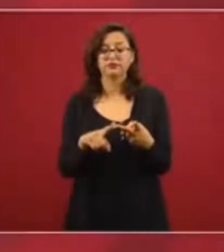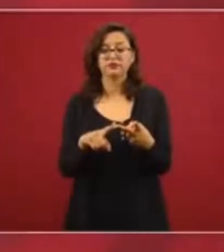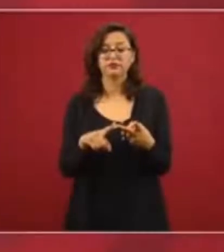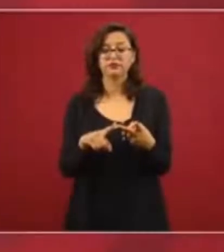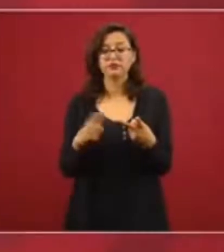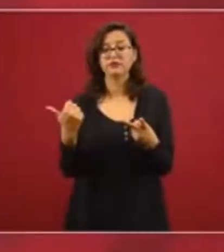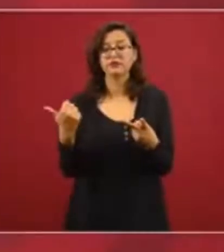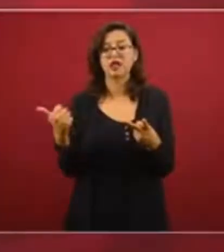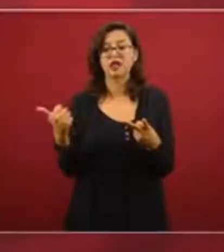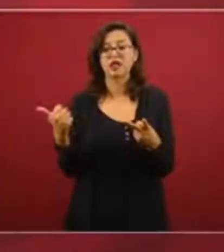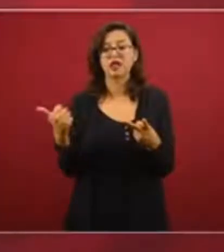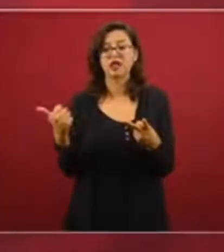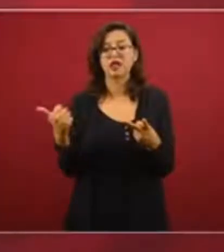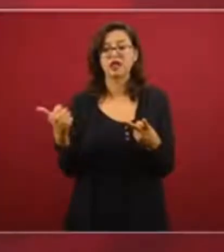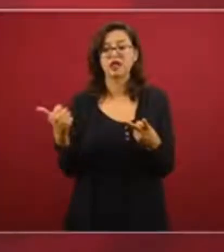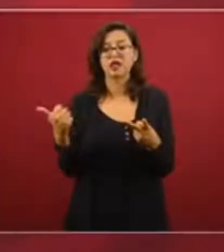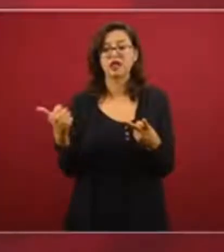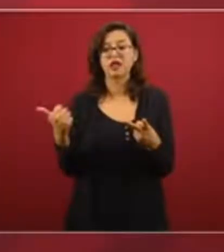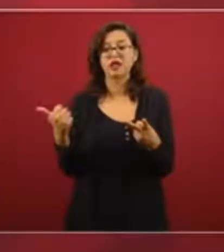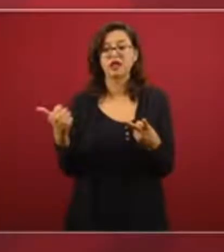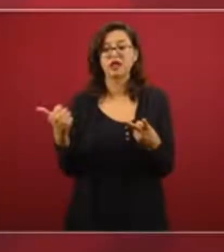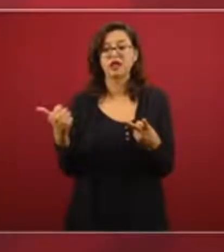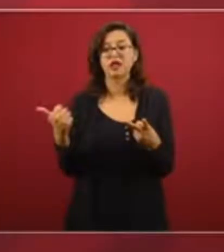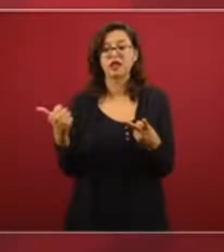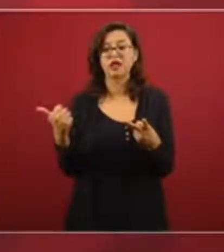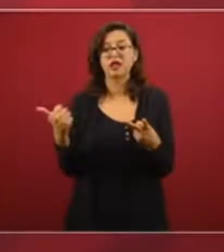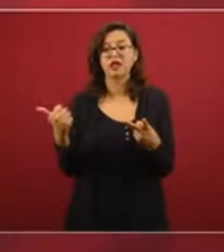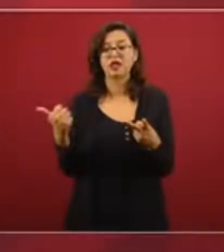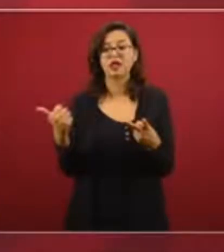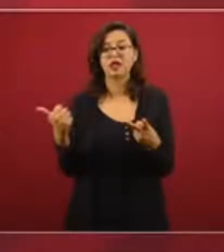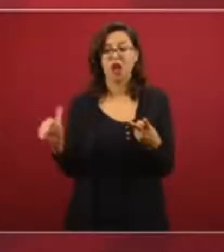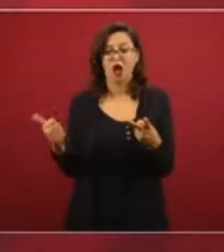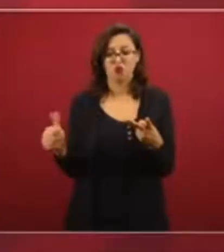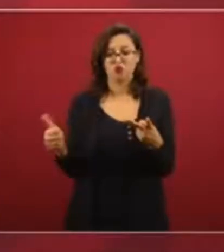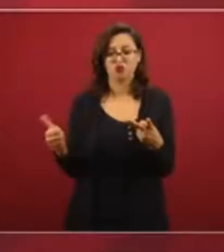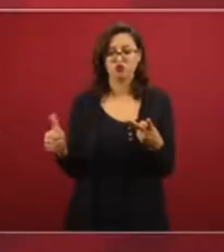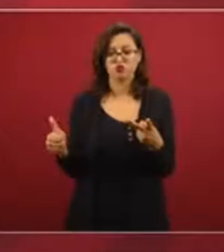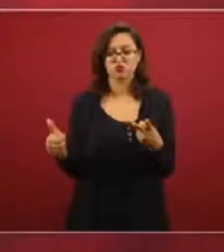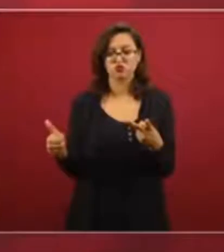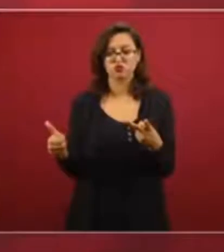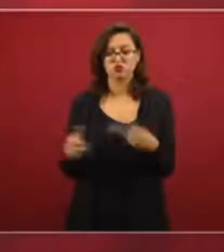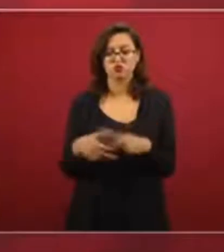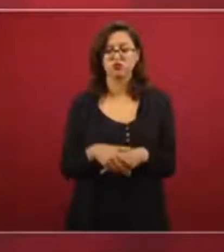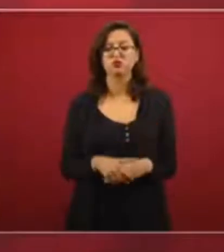creo que en agosto. and then I believe the next time would be in August.